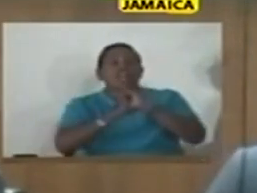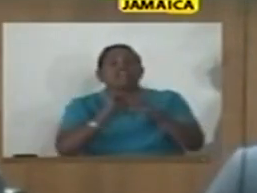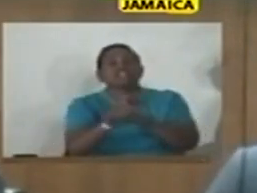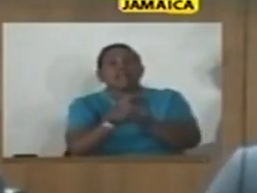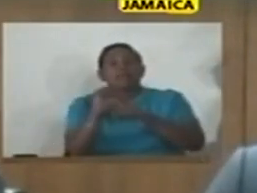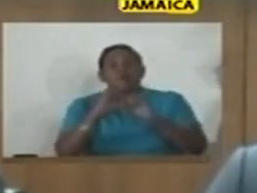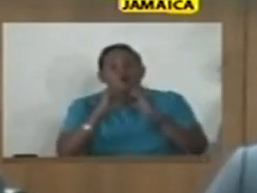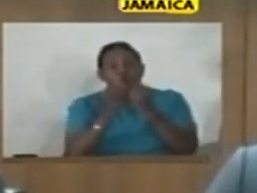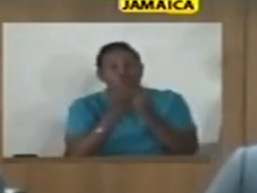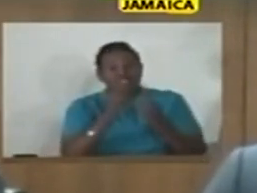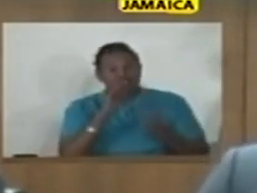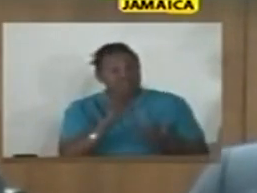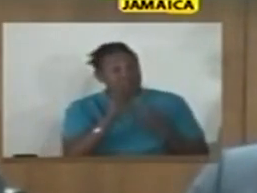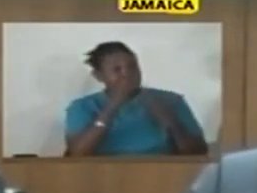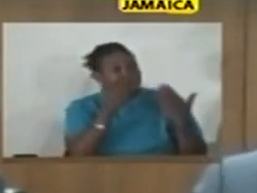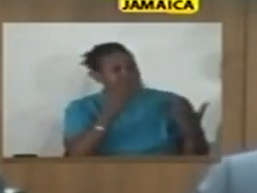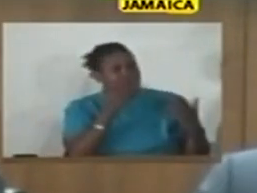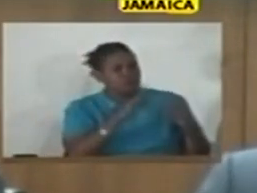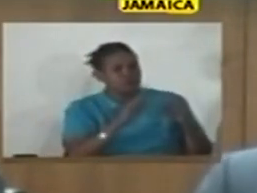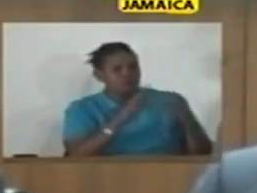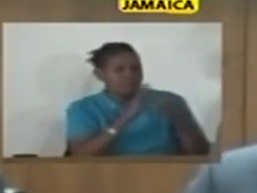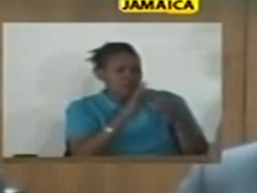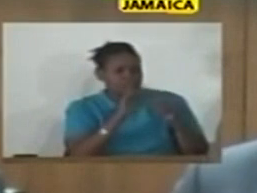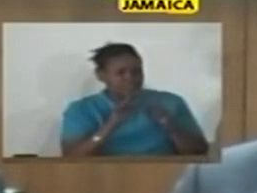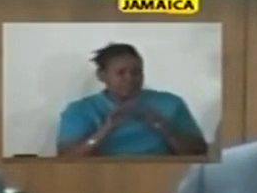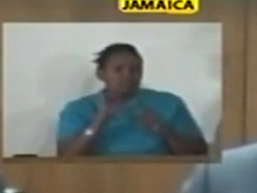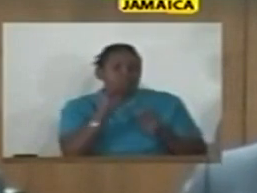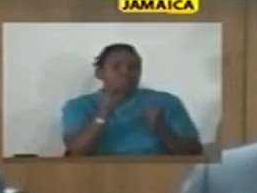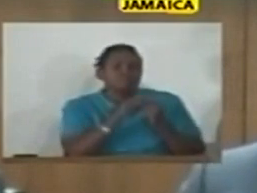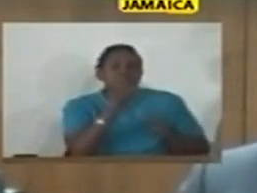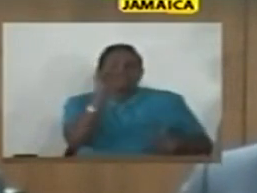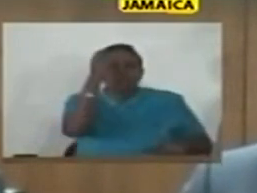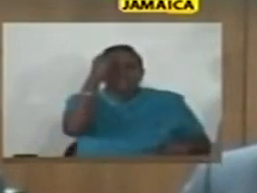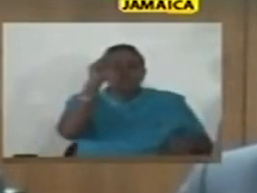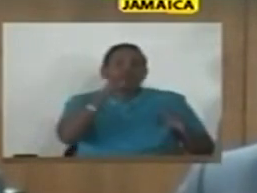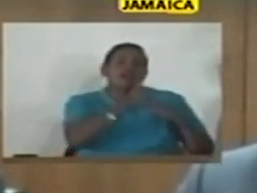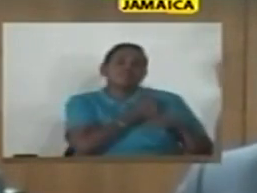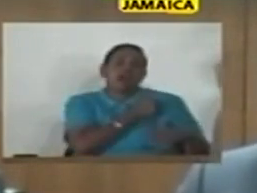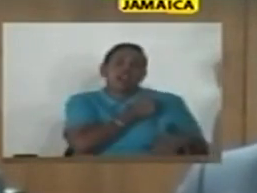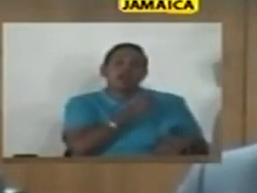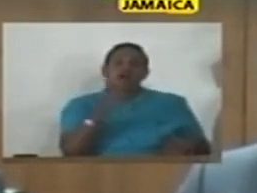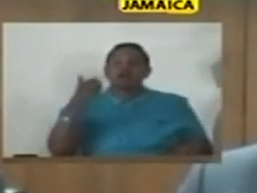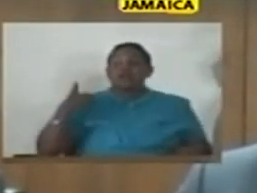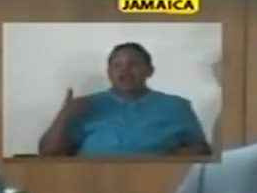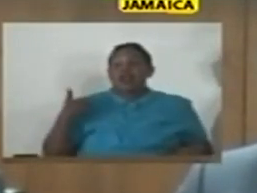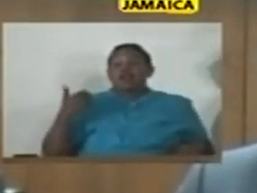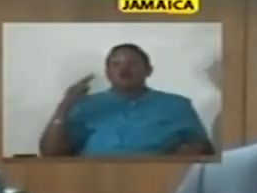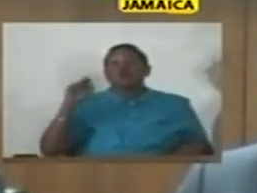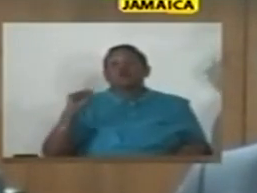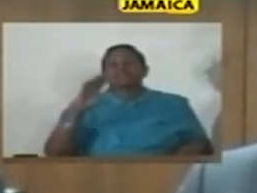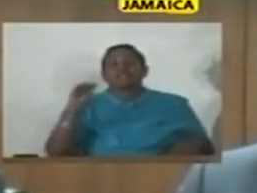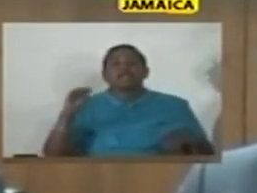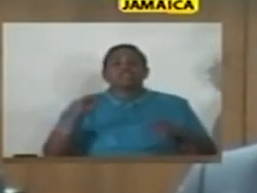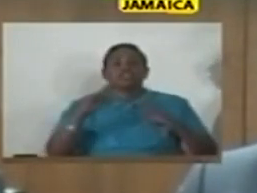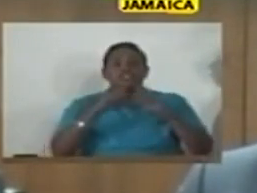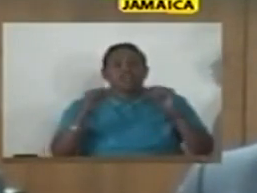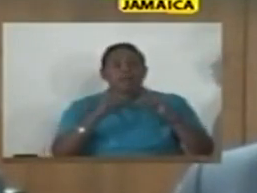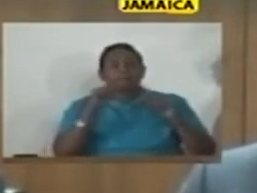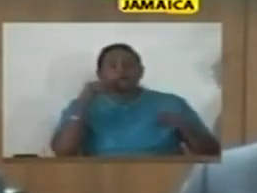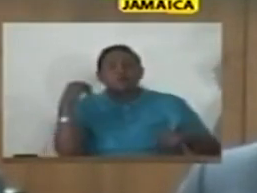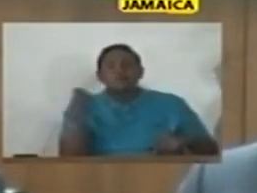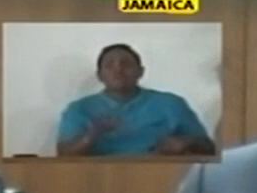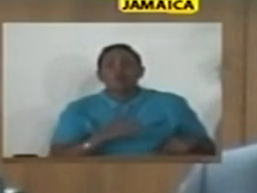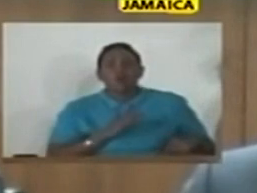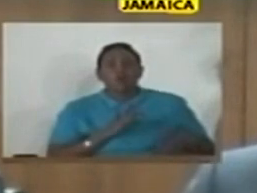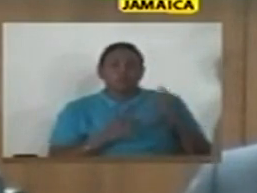to our bilateral partners, and in particular the governments of Canada, the United States, and Japan, who provide valuable